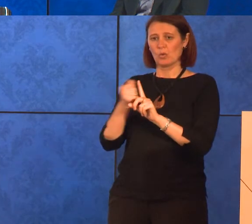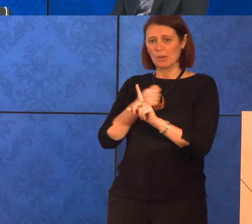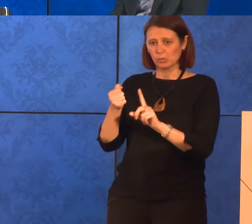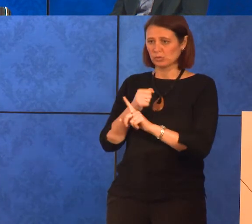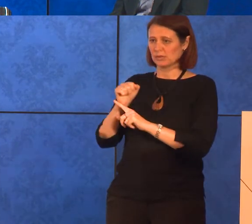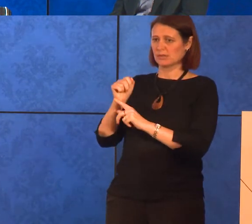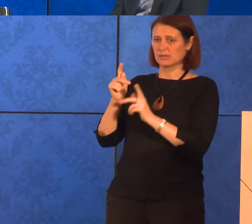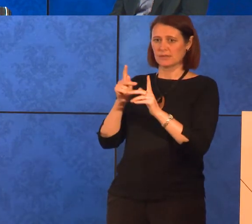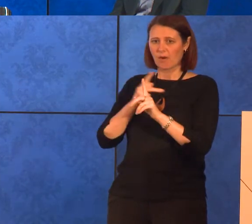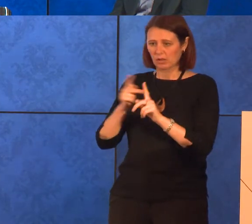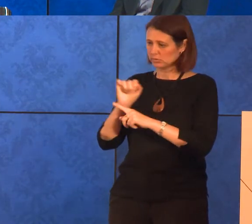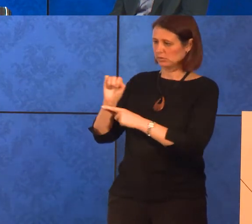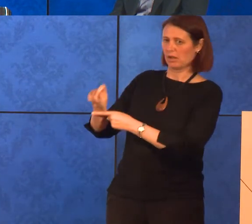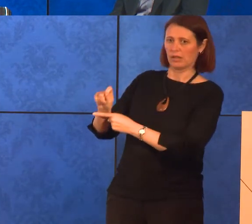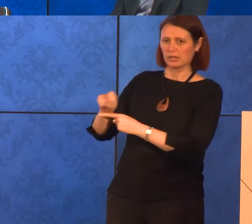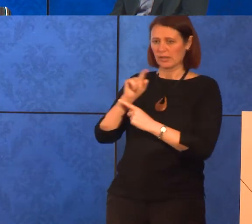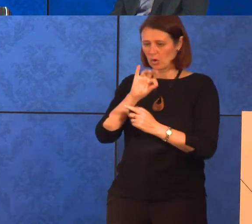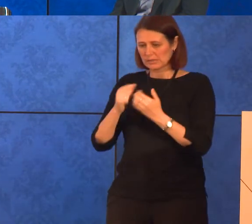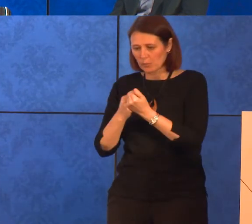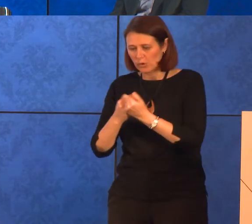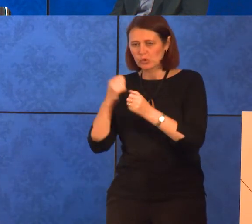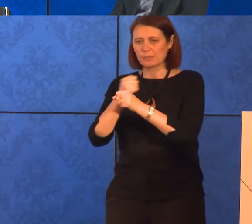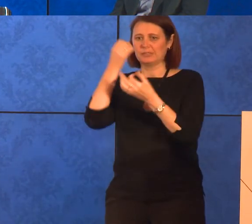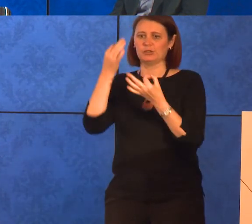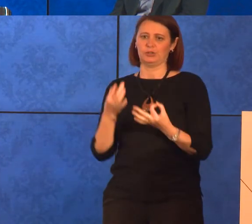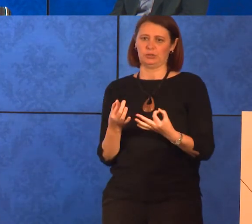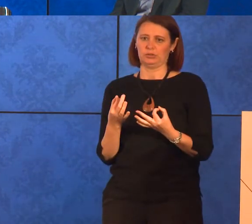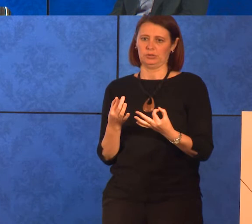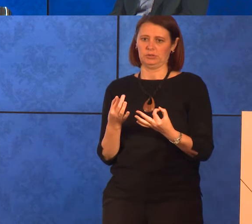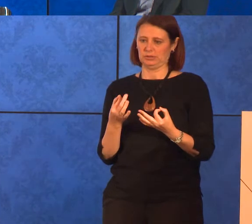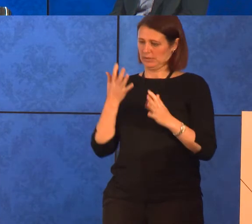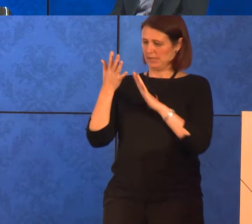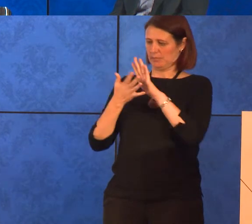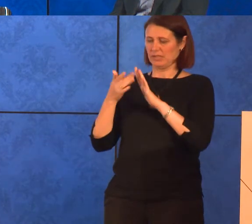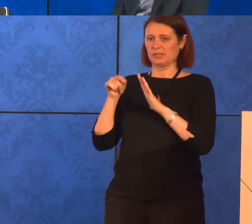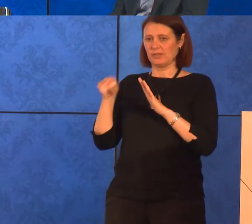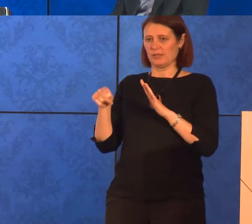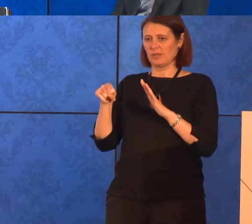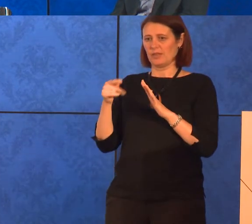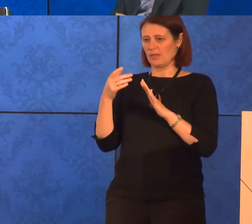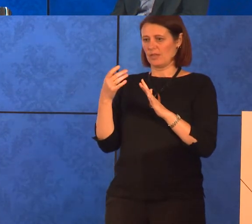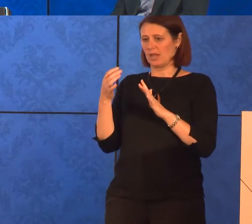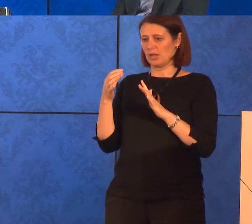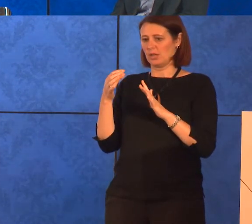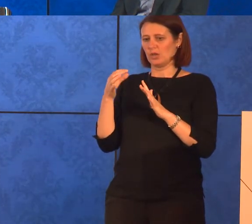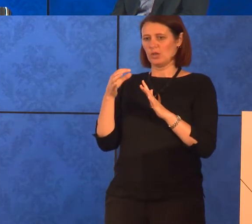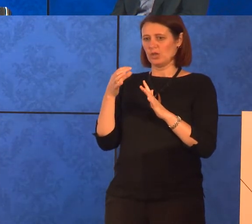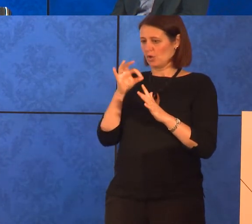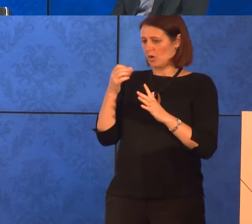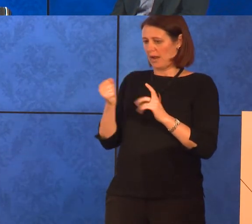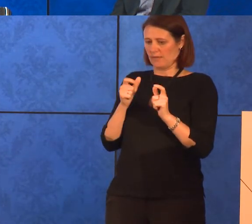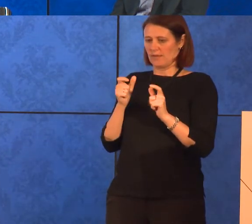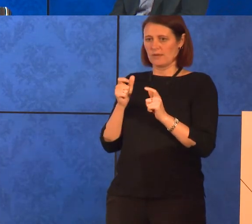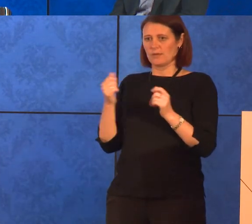neglect. People aren't supported to be making decisions that mean that they have power and control over their lives. And